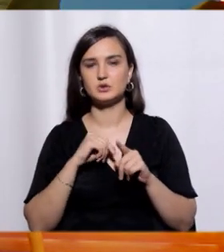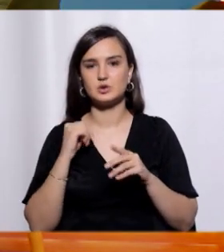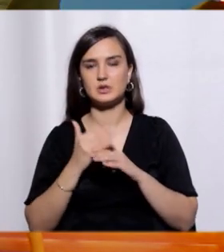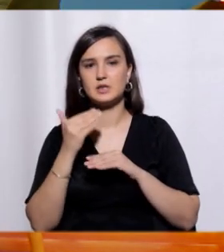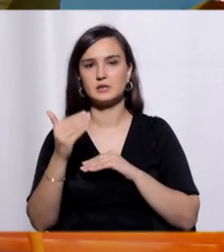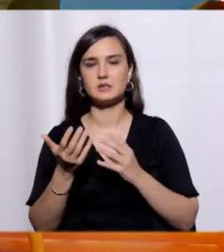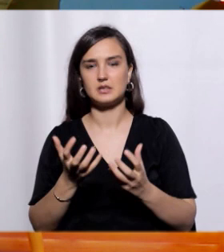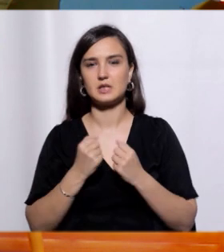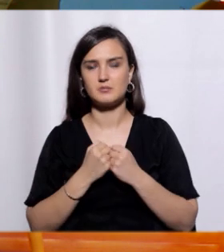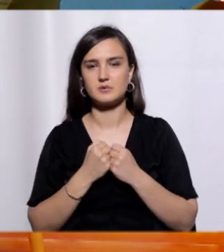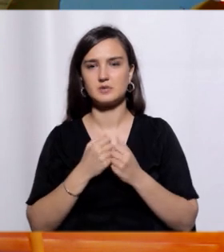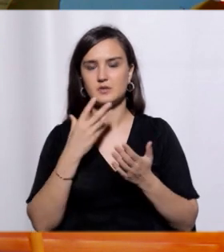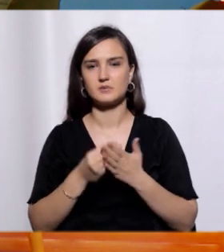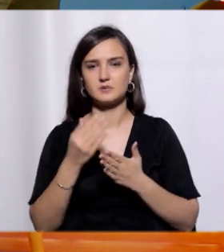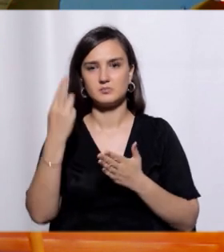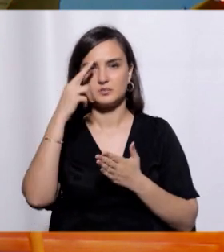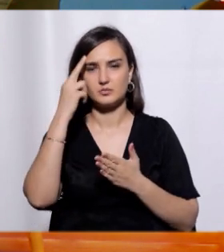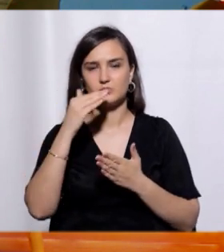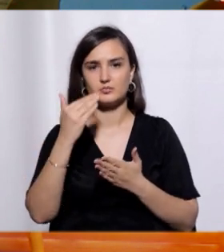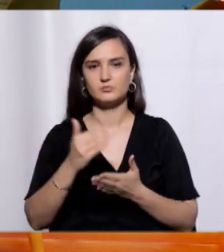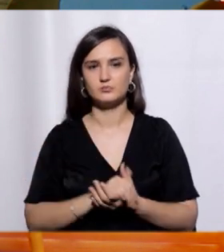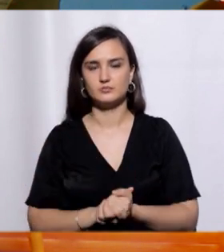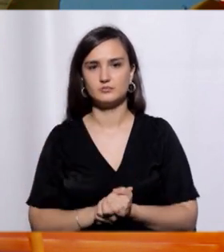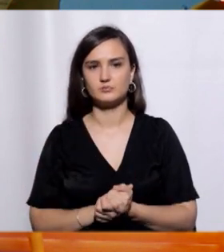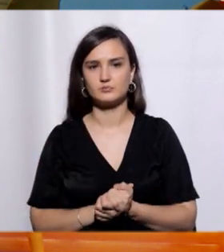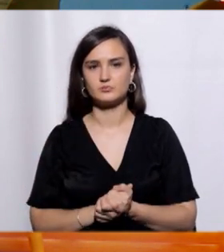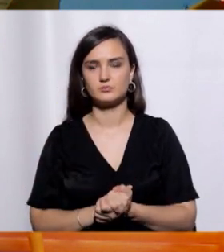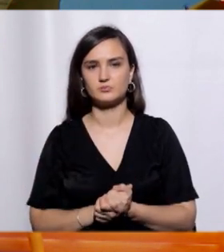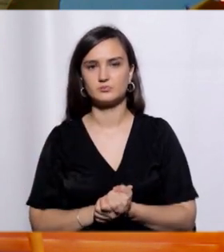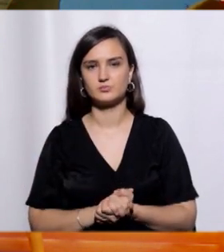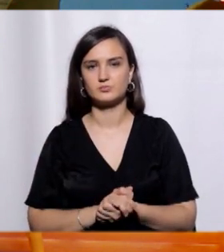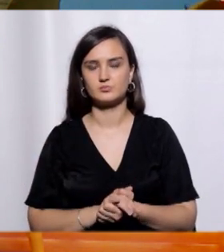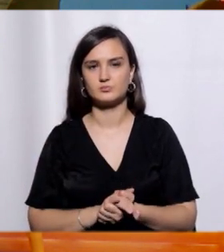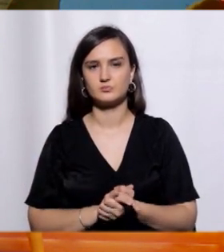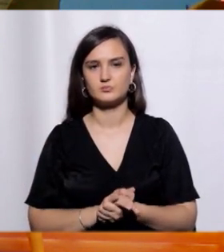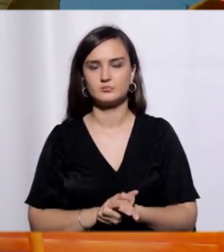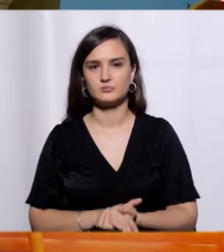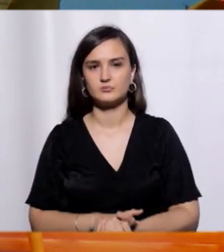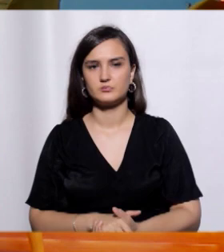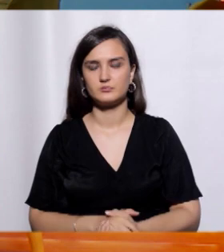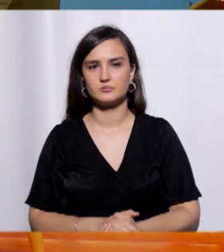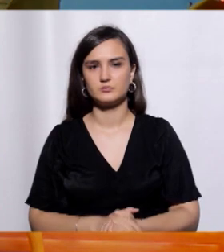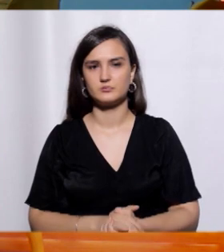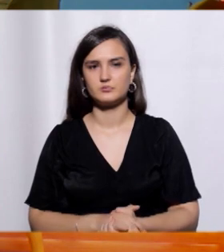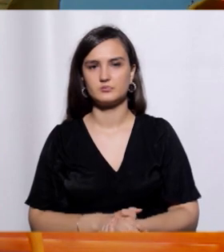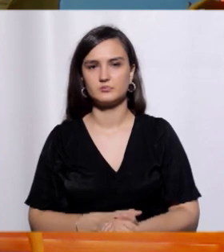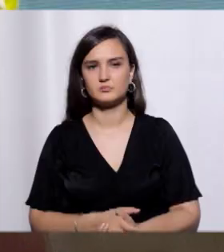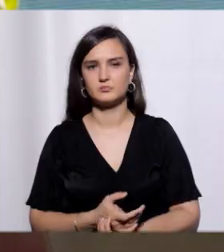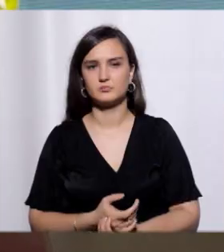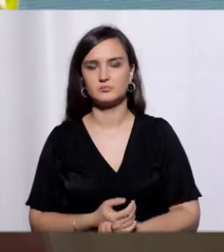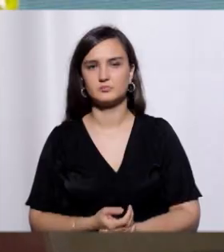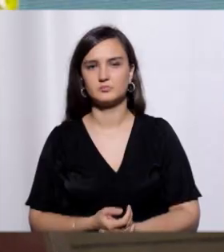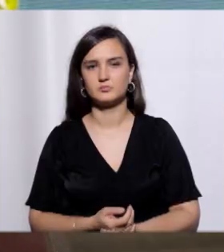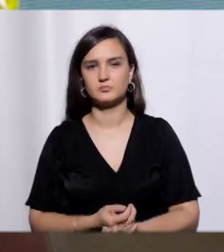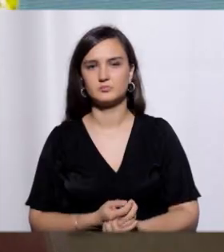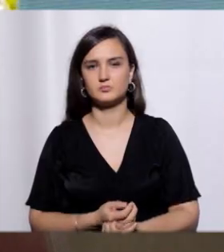later receives from her uncle's will. Because it changes her social class here. Definitely, when that happens. yes. Okay, very good. Our next